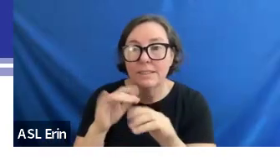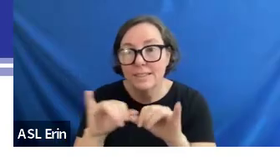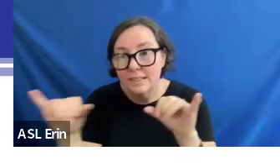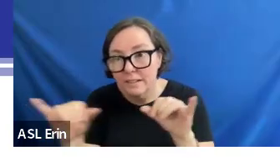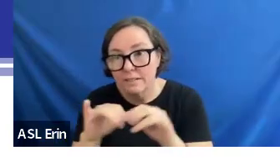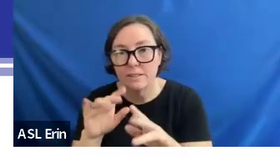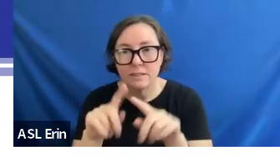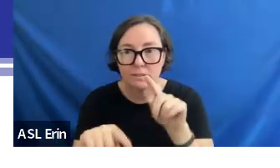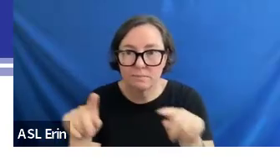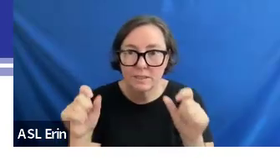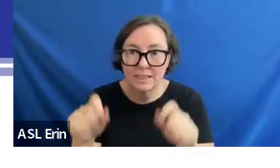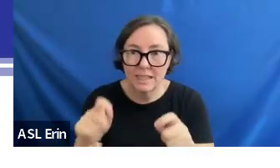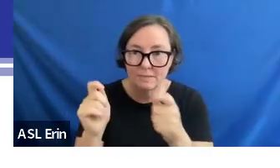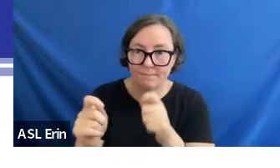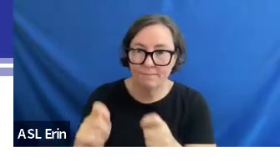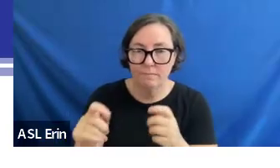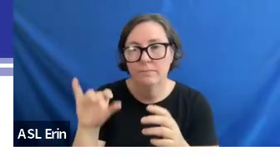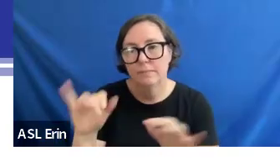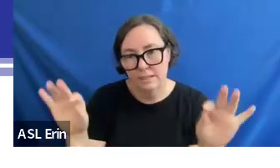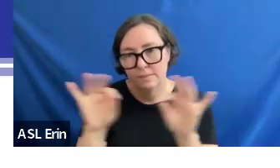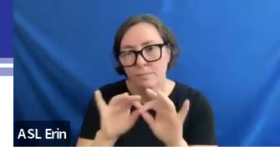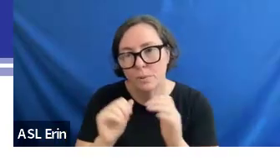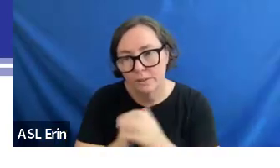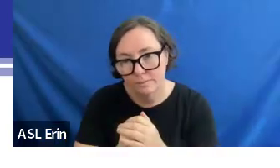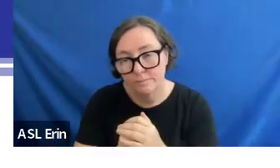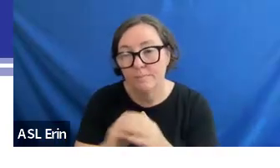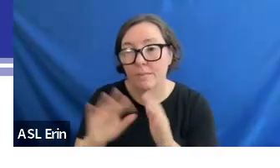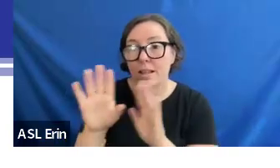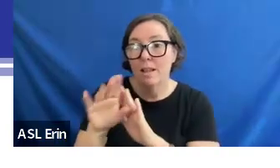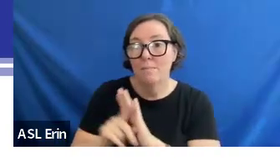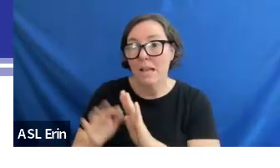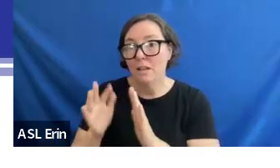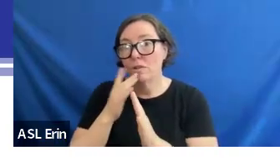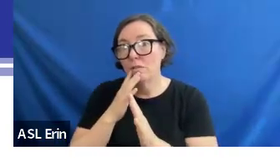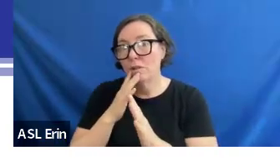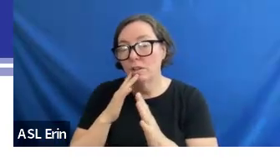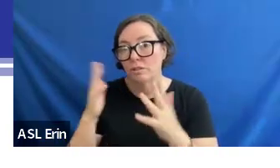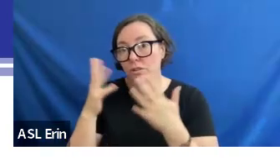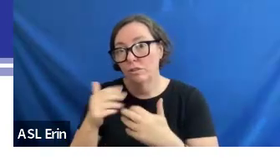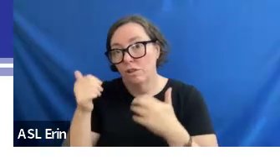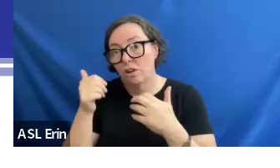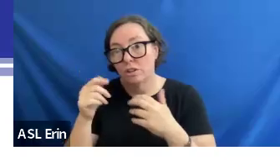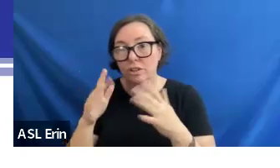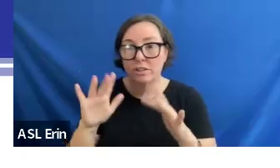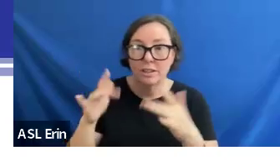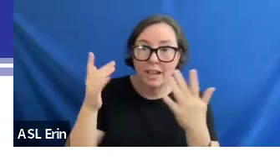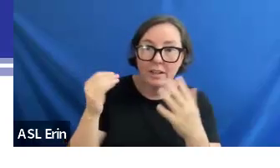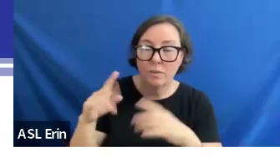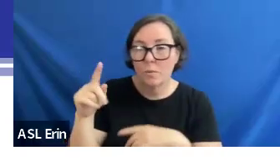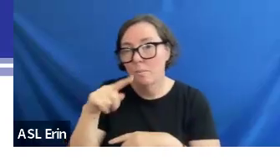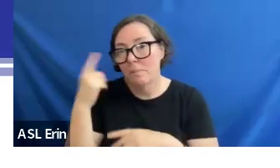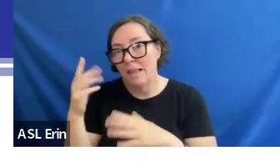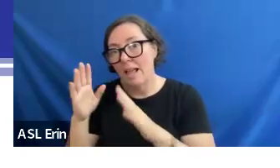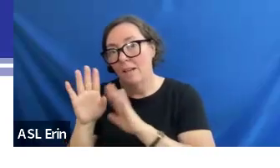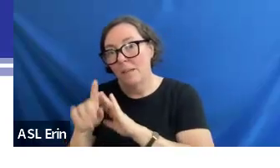it? And can we adjust the background for black background,